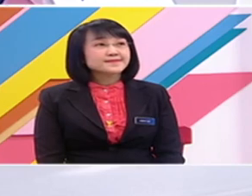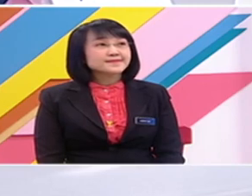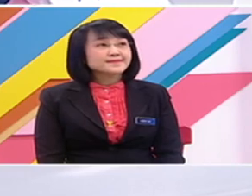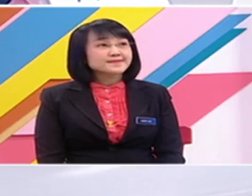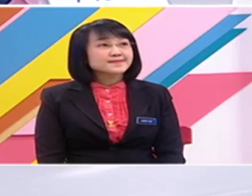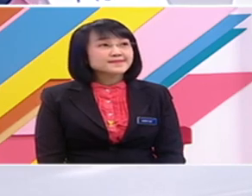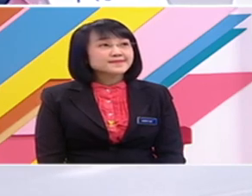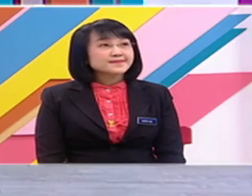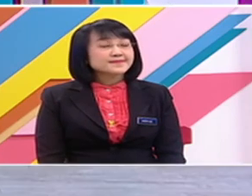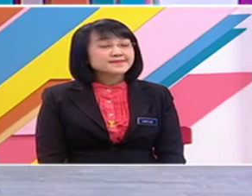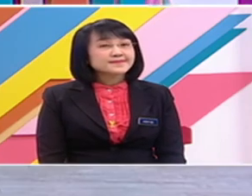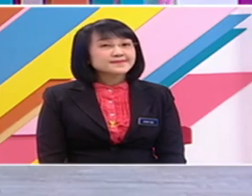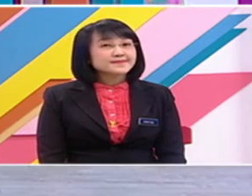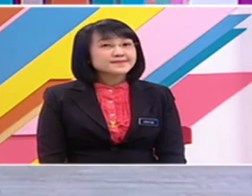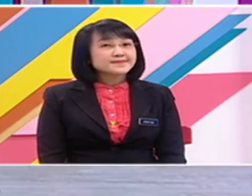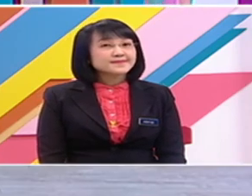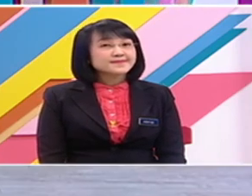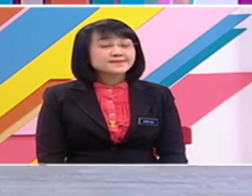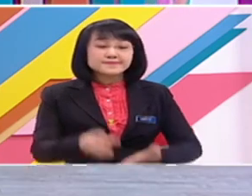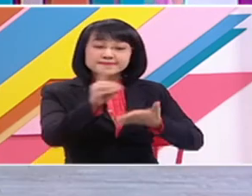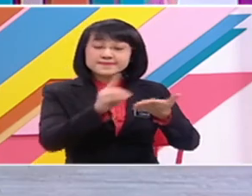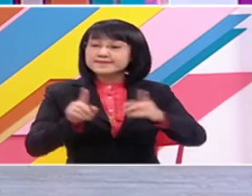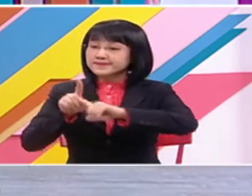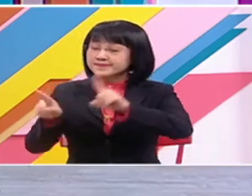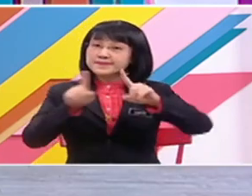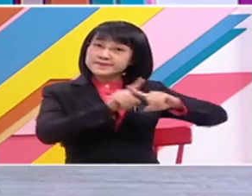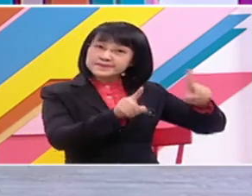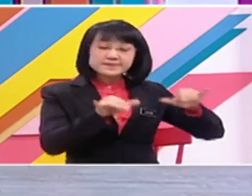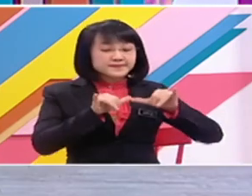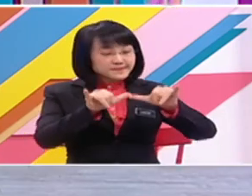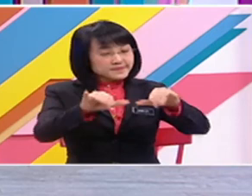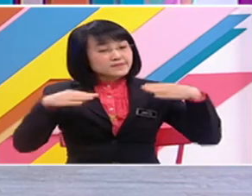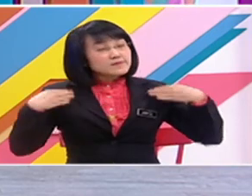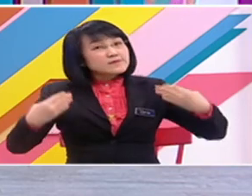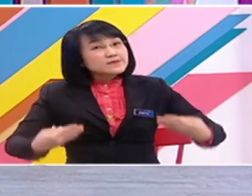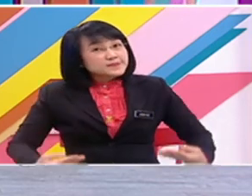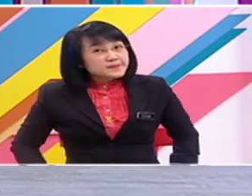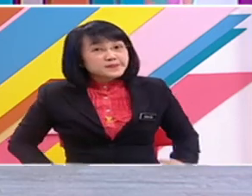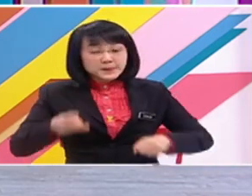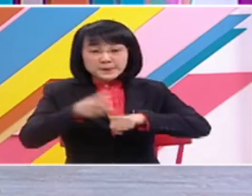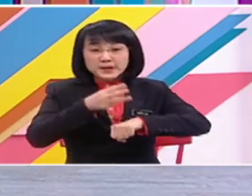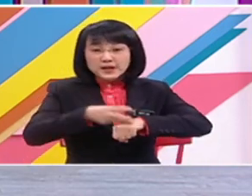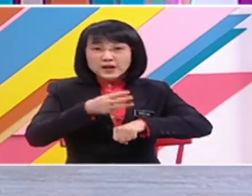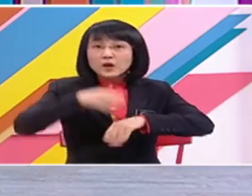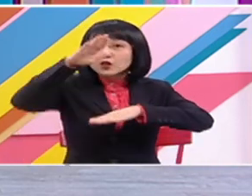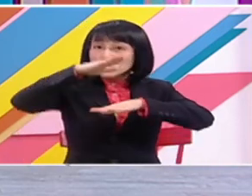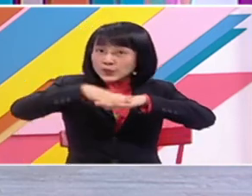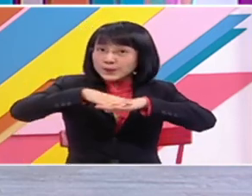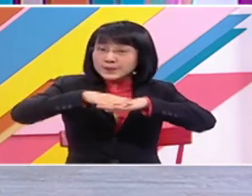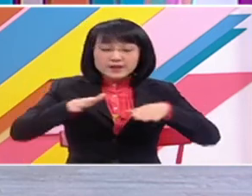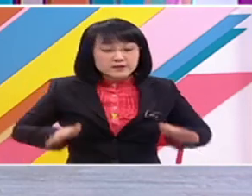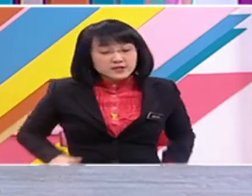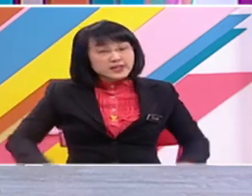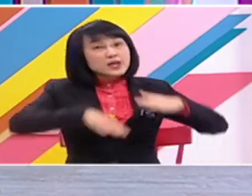But all in all, even though the design is different, it is still a blouse because it is what we wear on top. Mm. And also the skirt at the bottom.